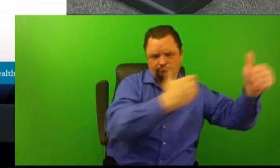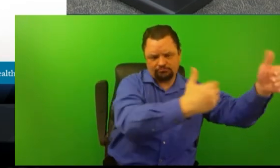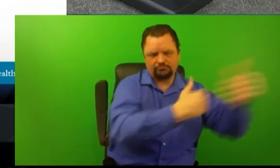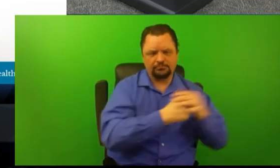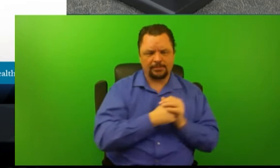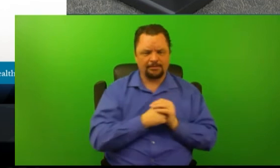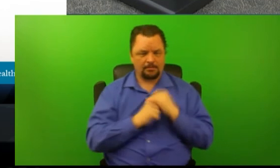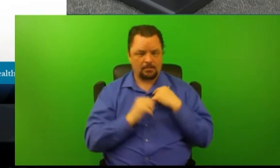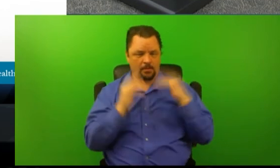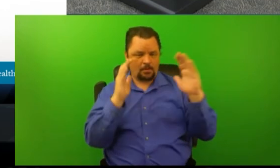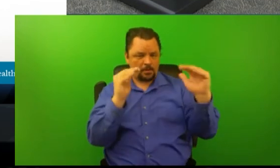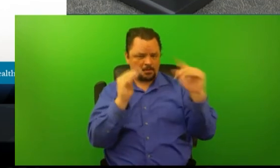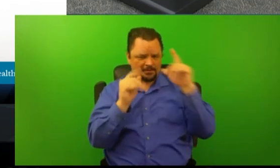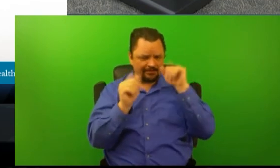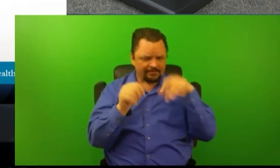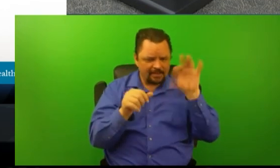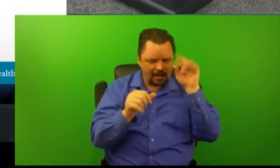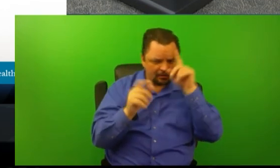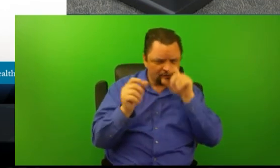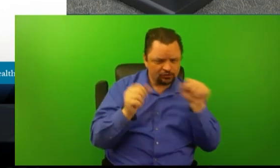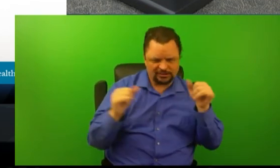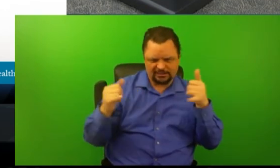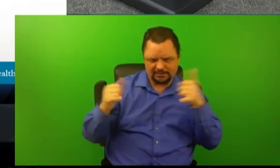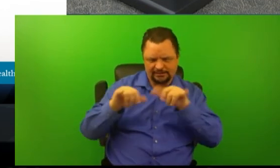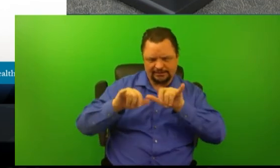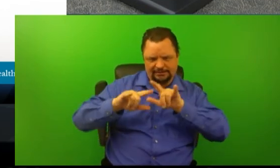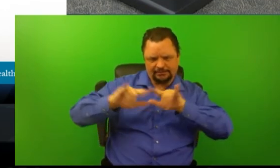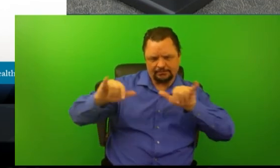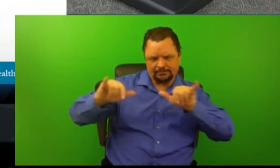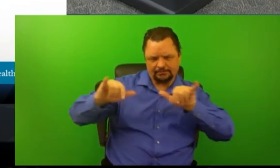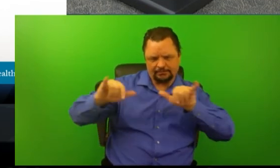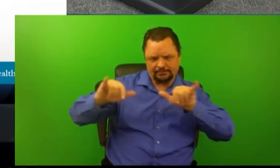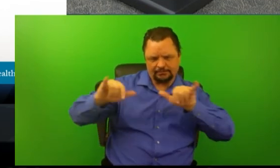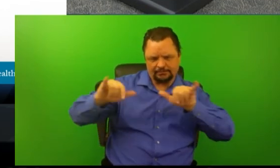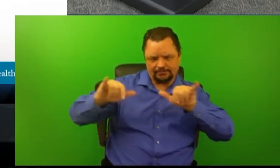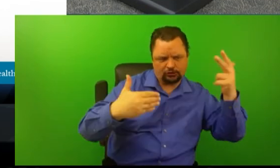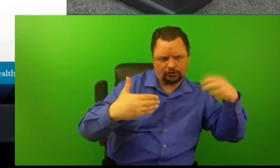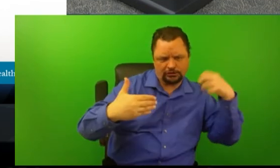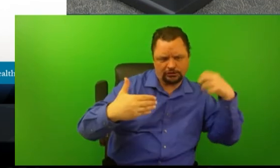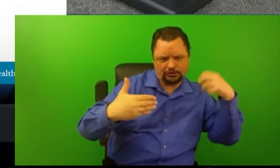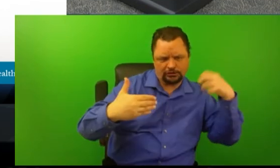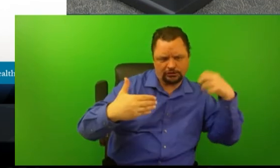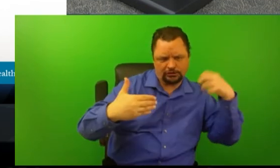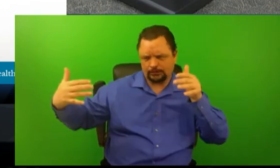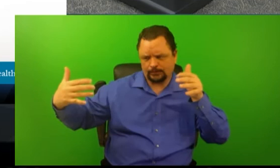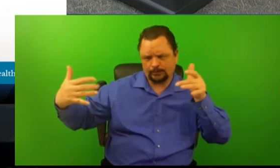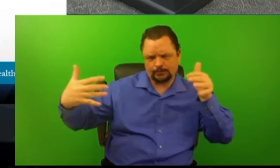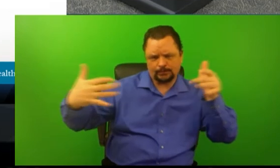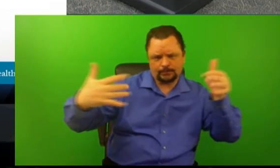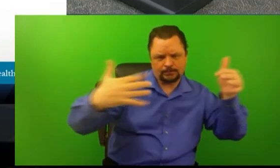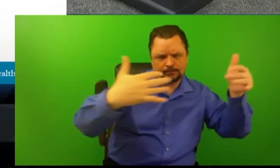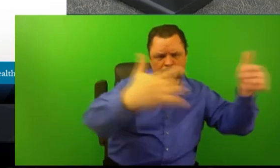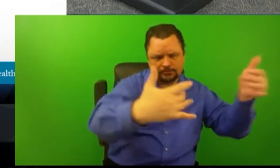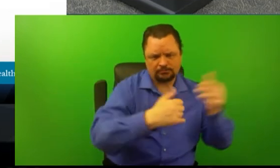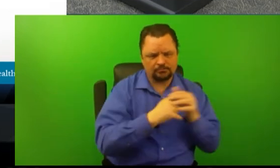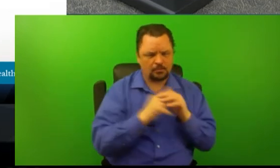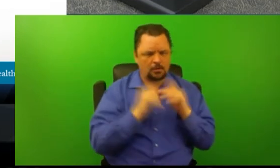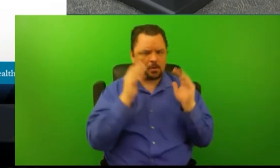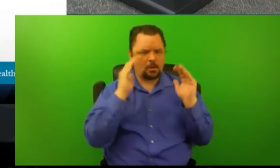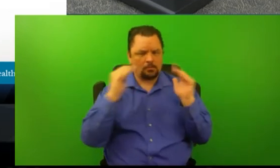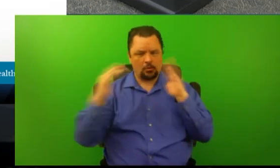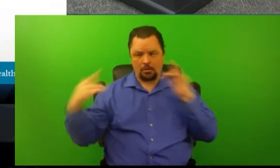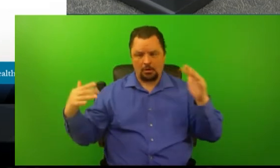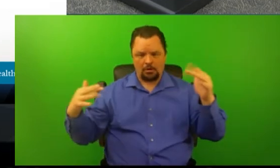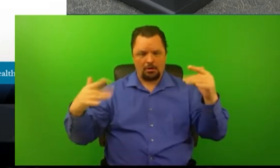We were hopeful that we might have been as we were coming up through this planning process, but with COVID, we hit some timing